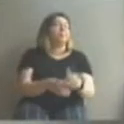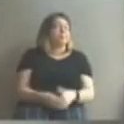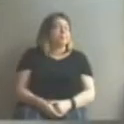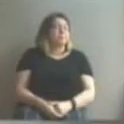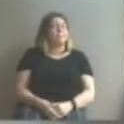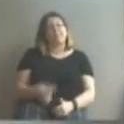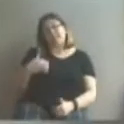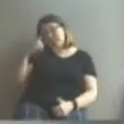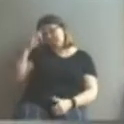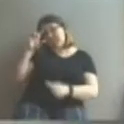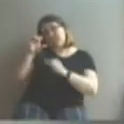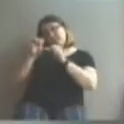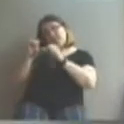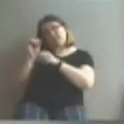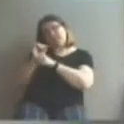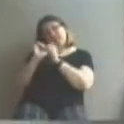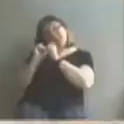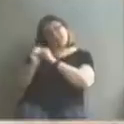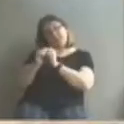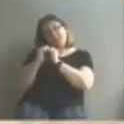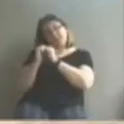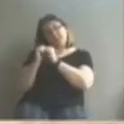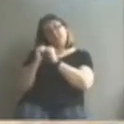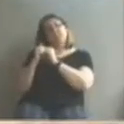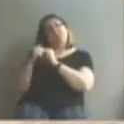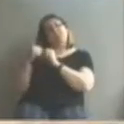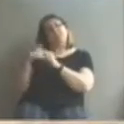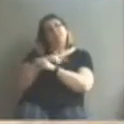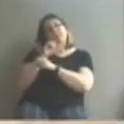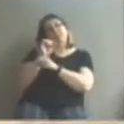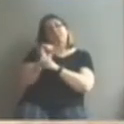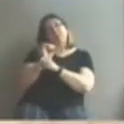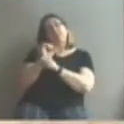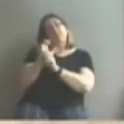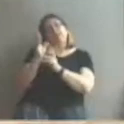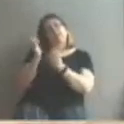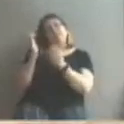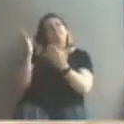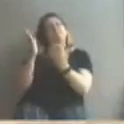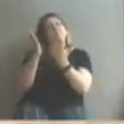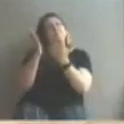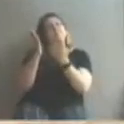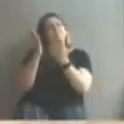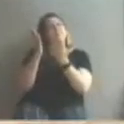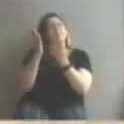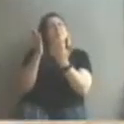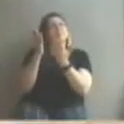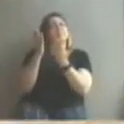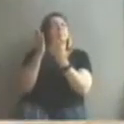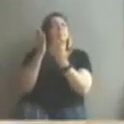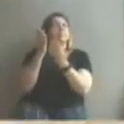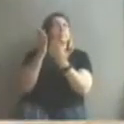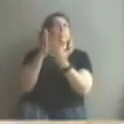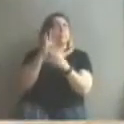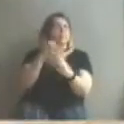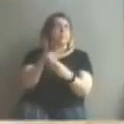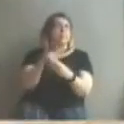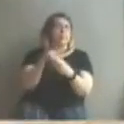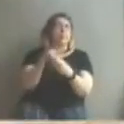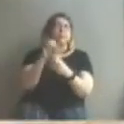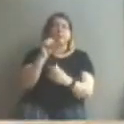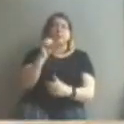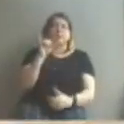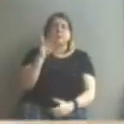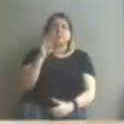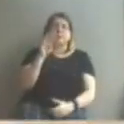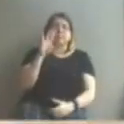we continue to work together. I think, you know, we've worked to try to get some proposals you know, to be part of the symposium.